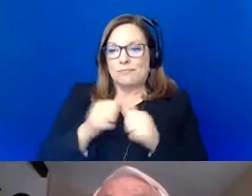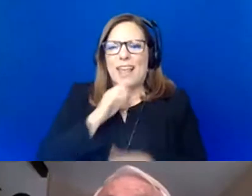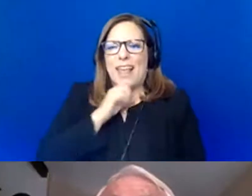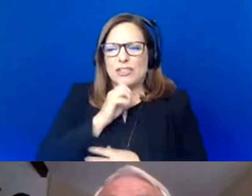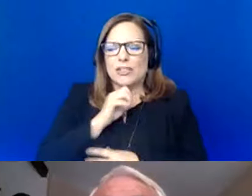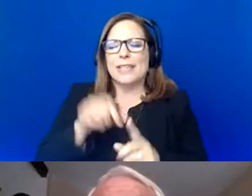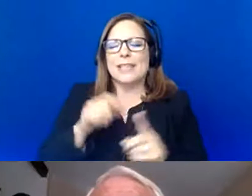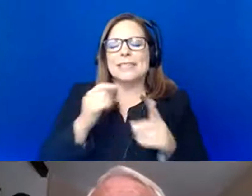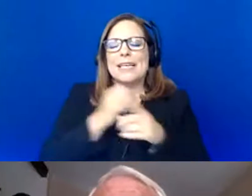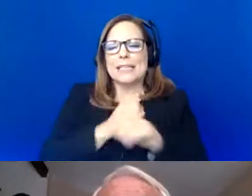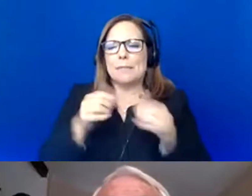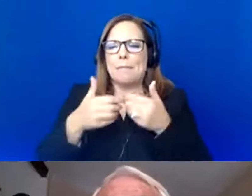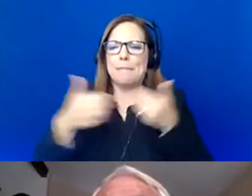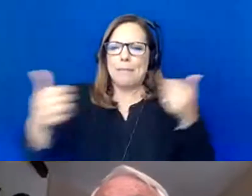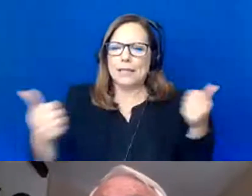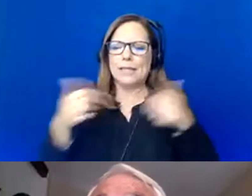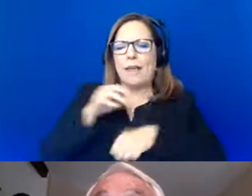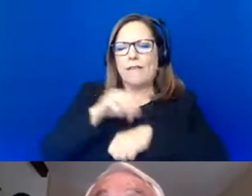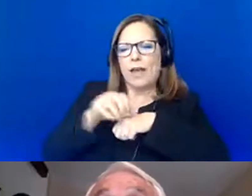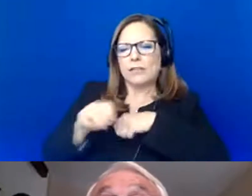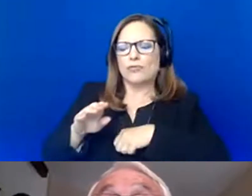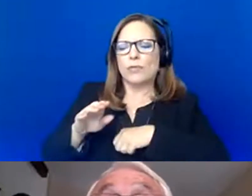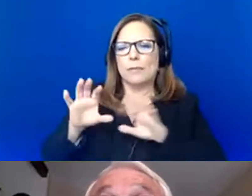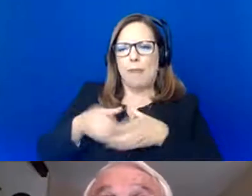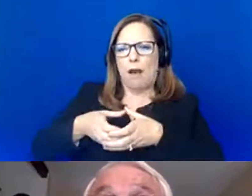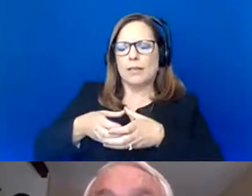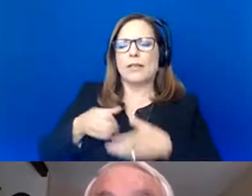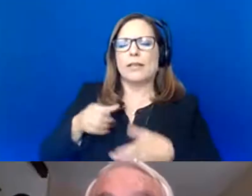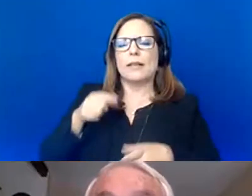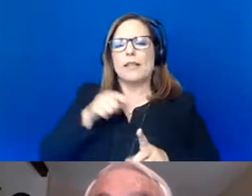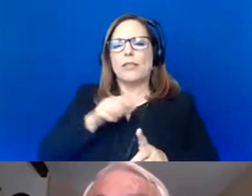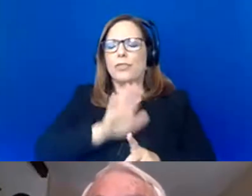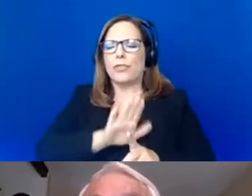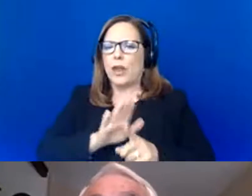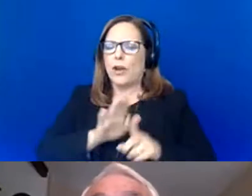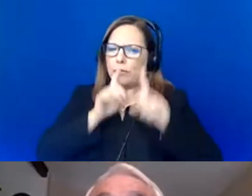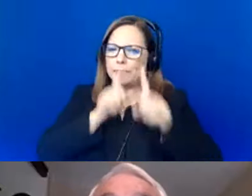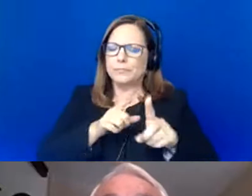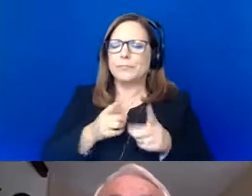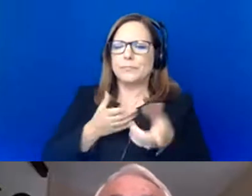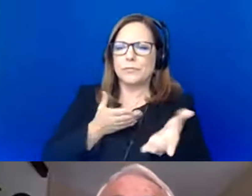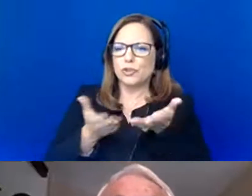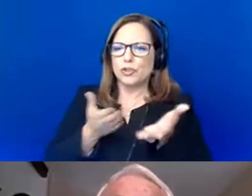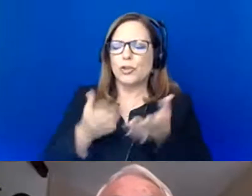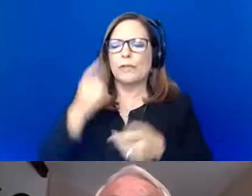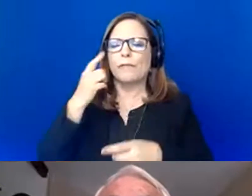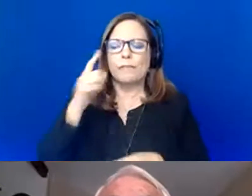state advisory body to serve as the principal advocate for older